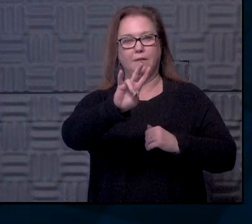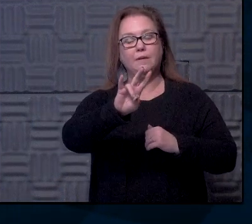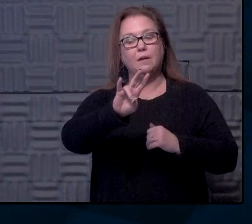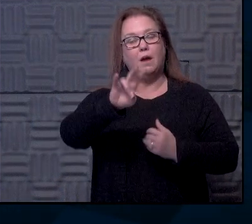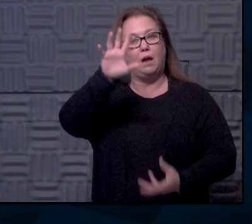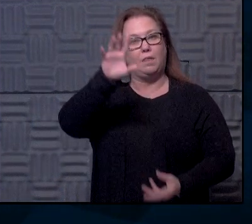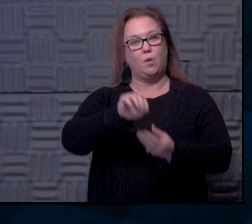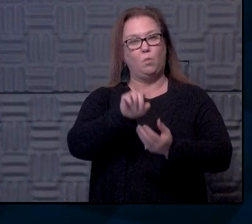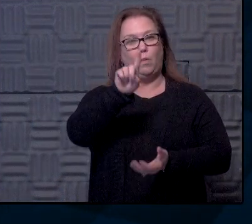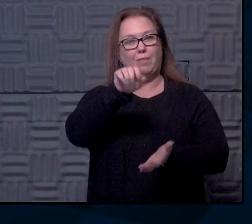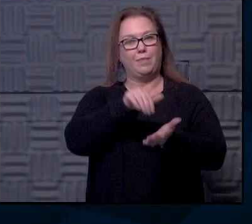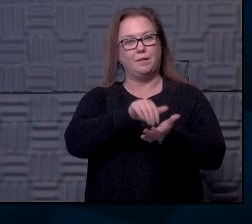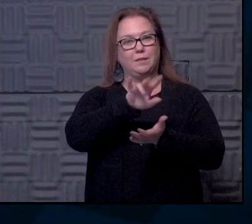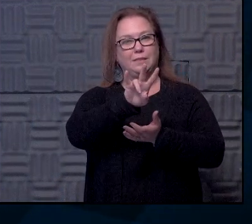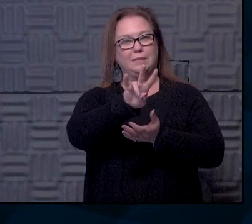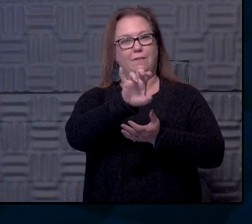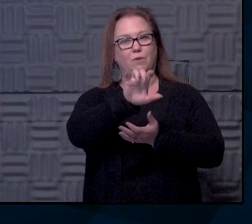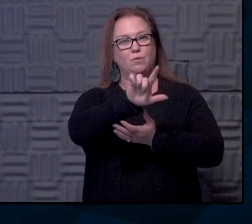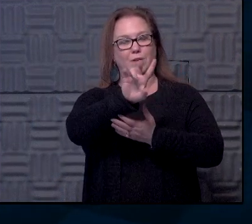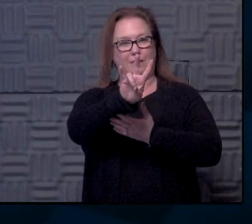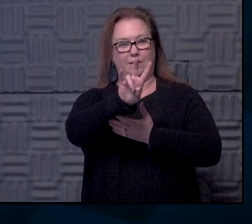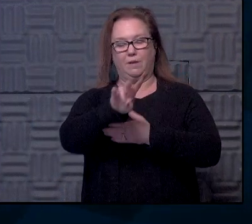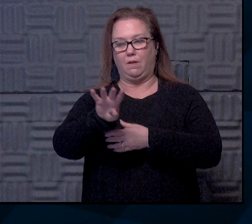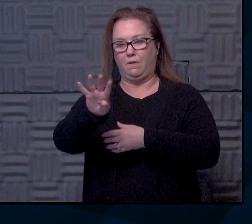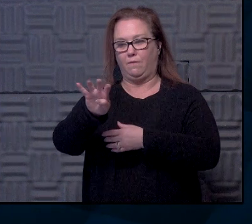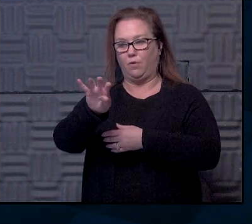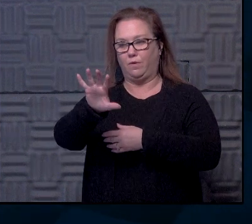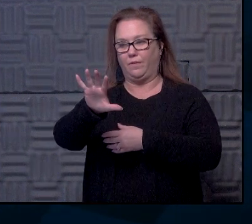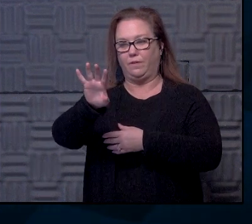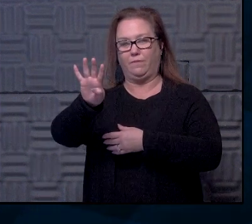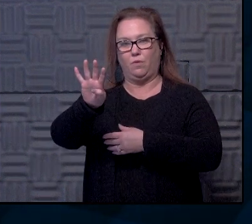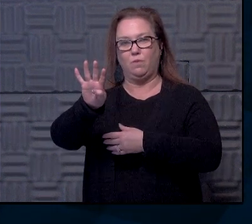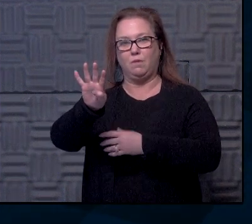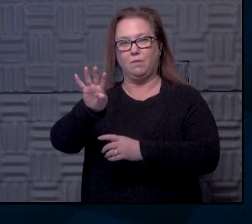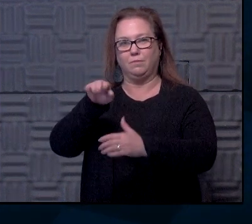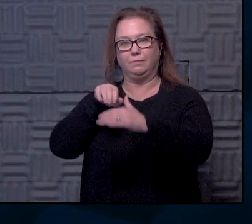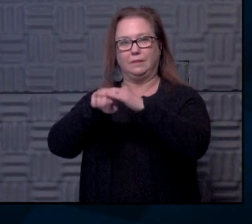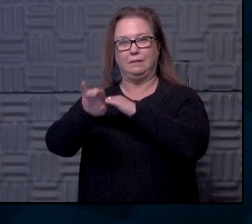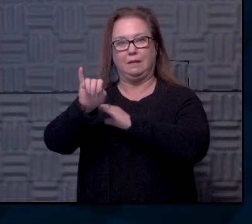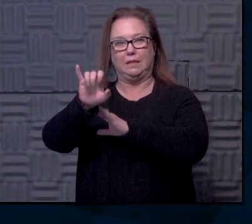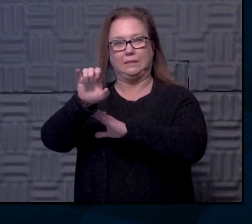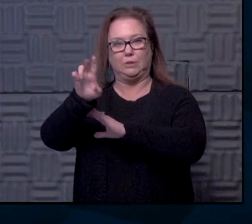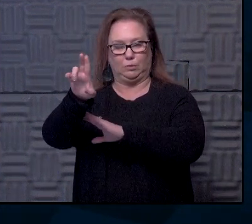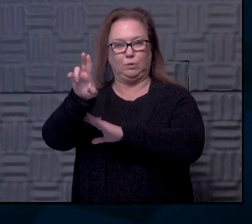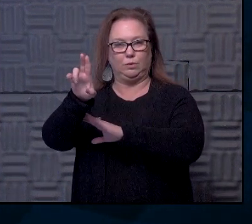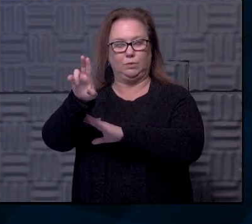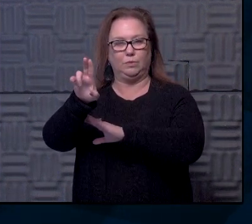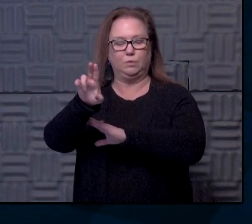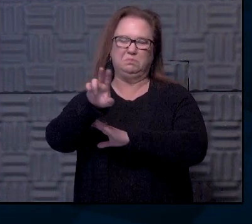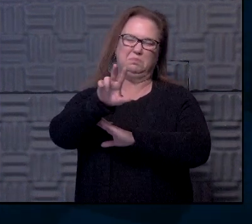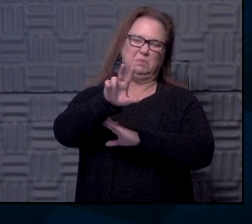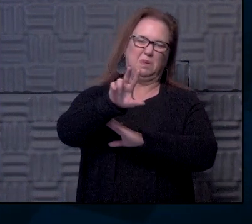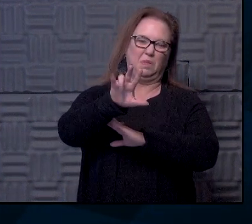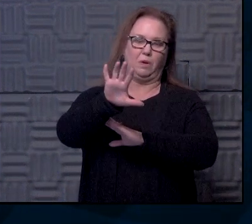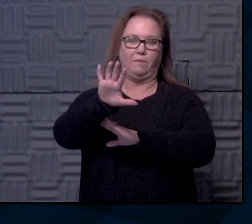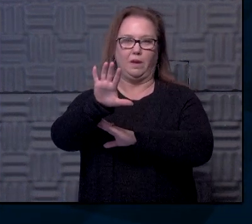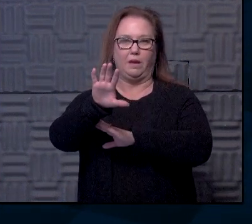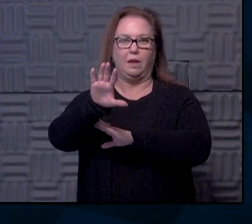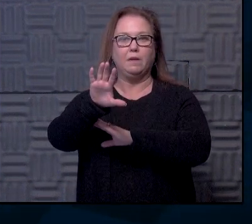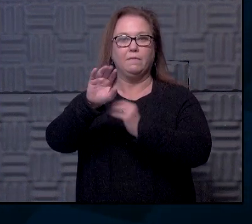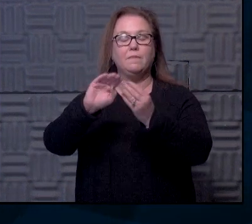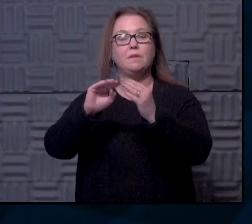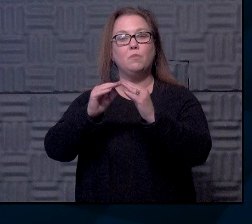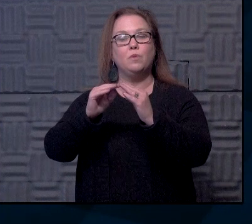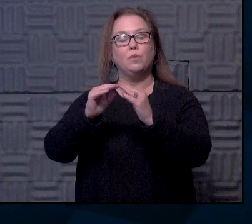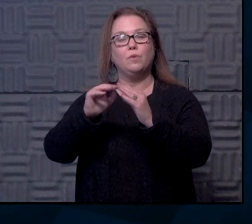those 1,727 admissions, 454 hit the ICU. So that 35 number that Dana talked about